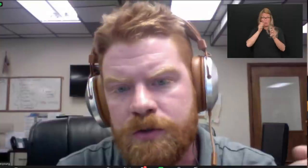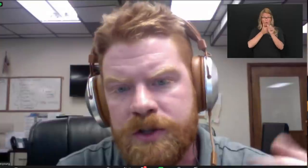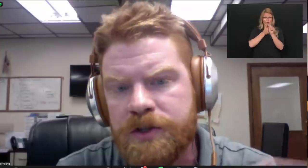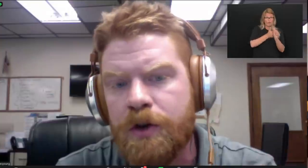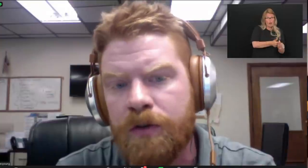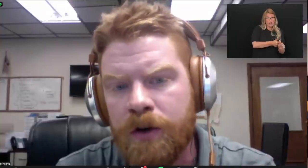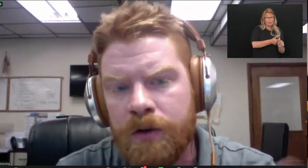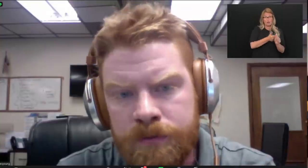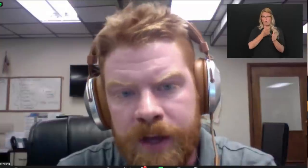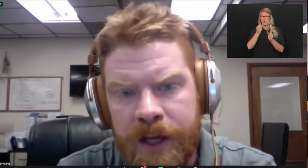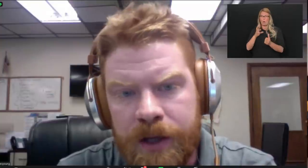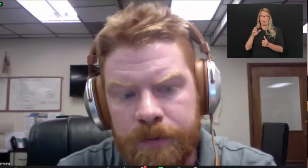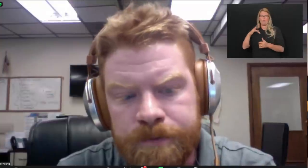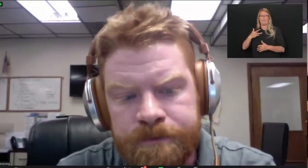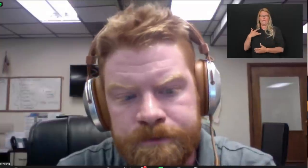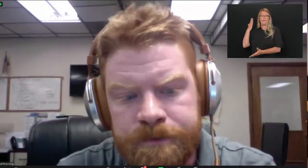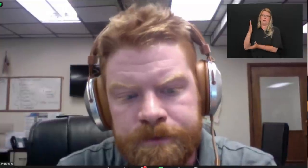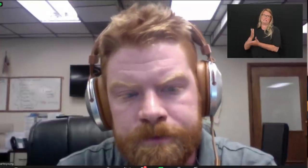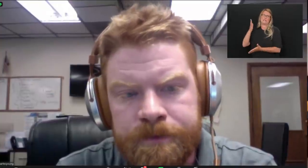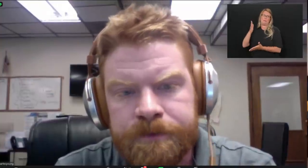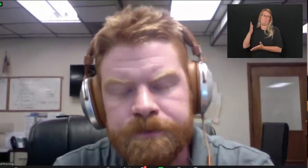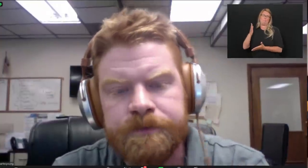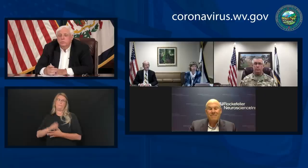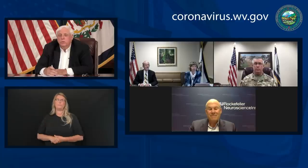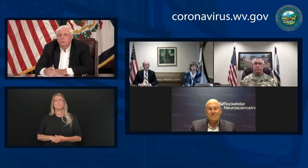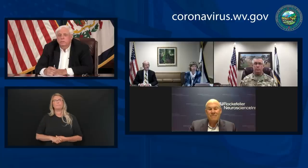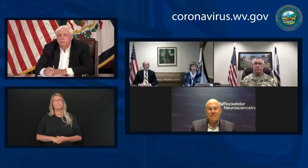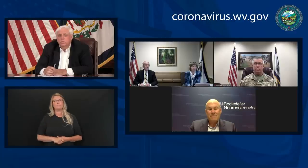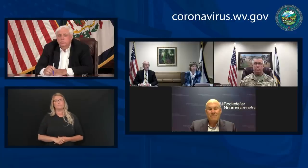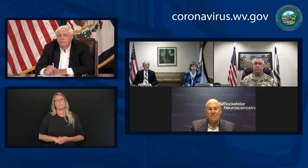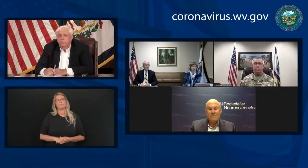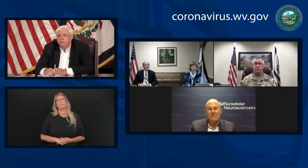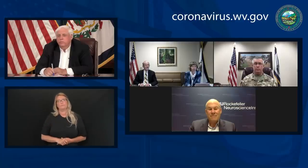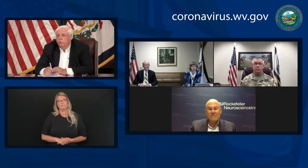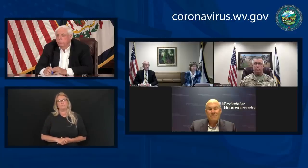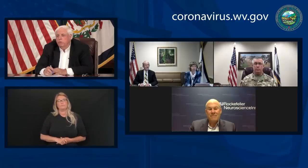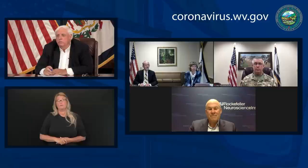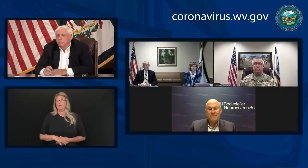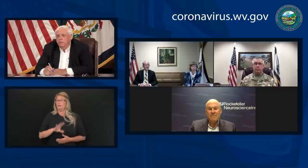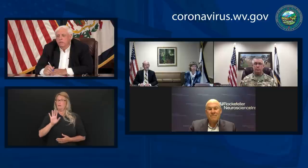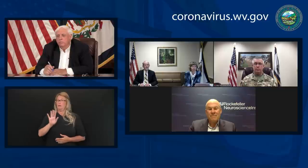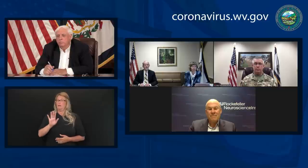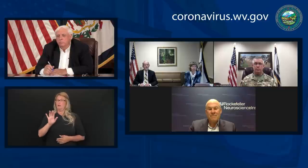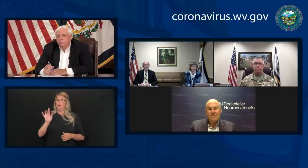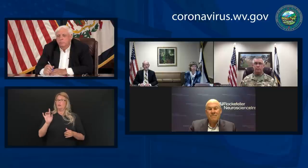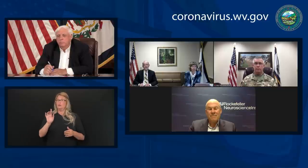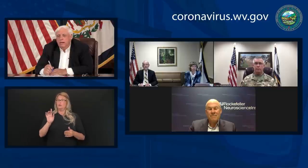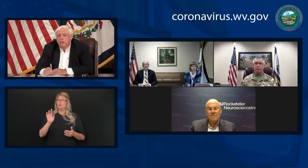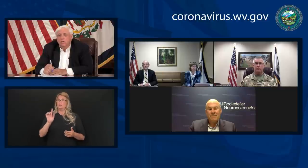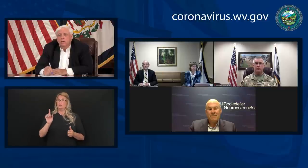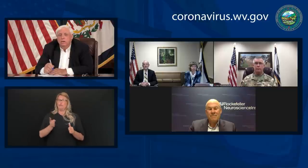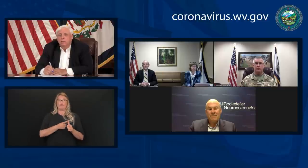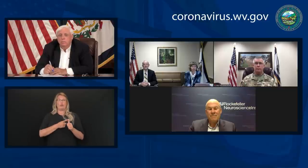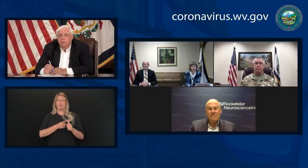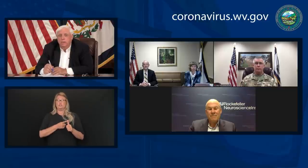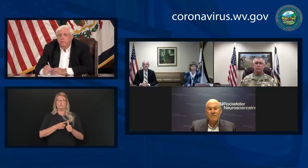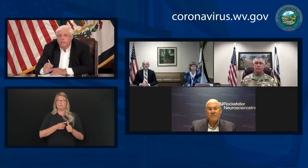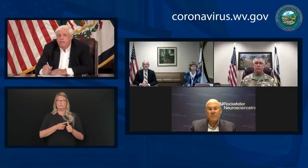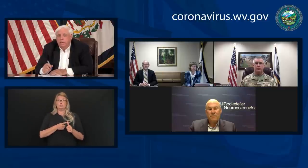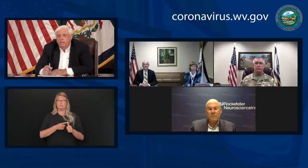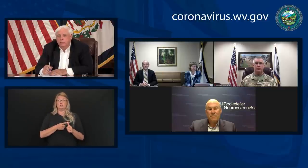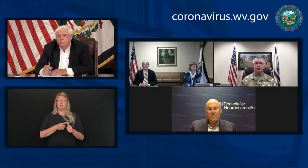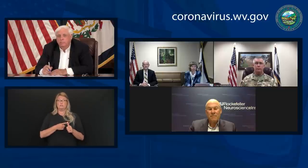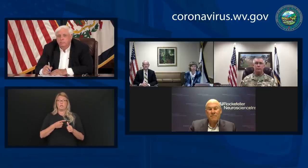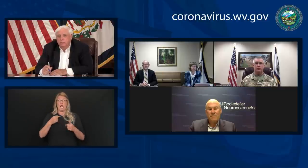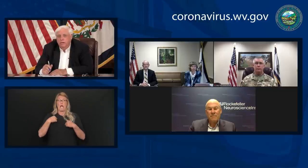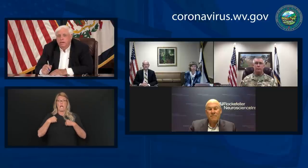just assume this is over? Thank you. Well, Charles, first and foremost, uh, I'll come every